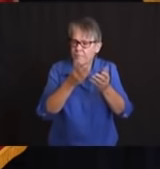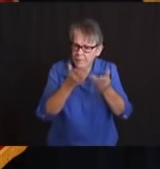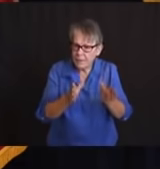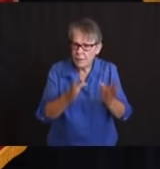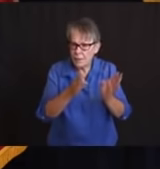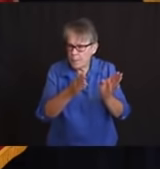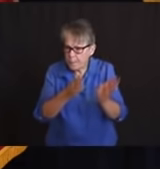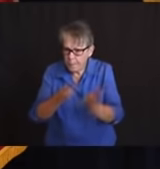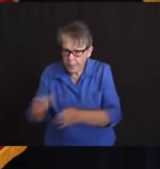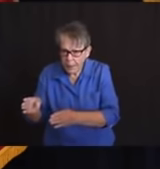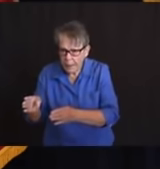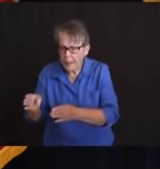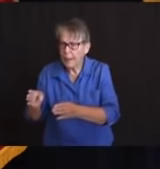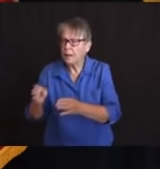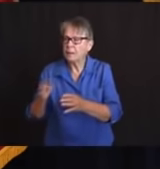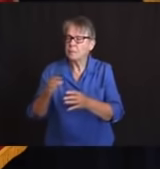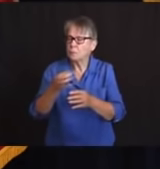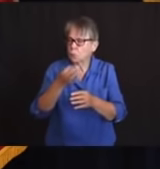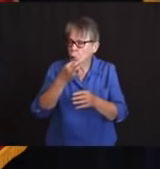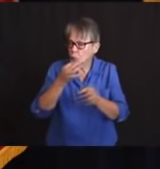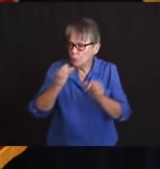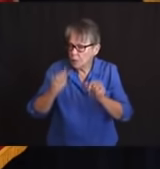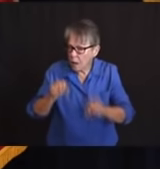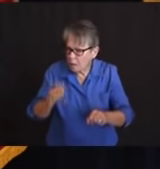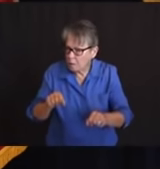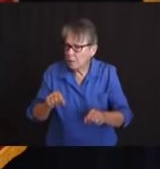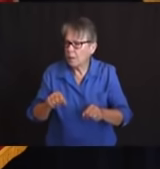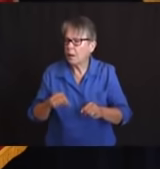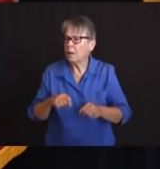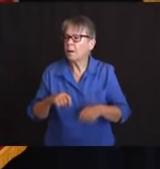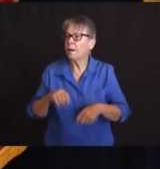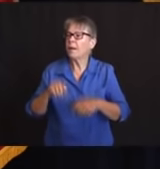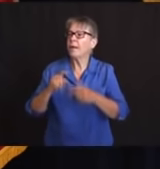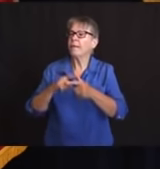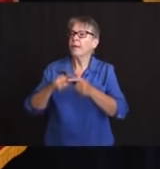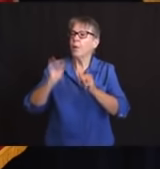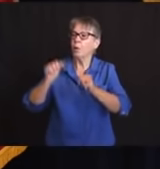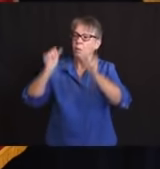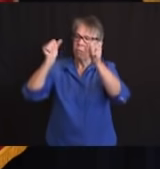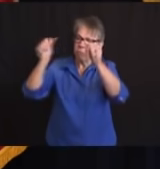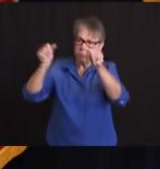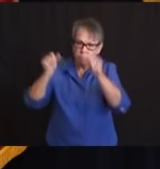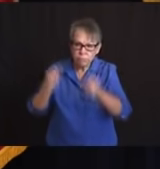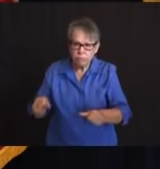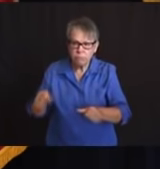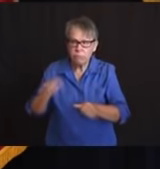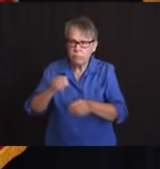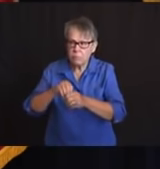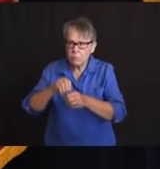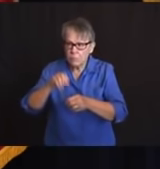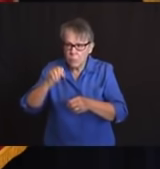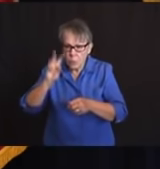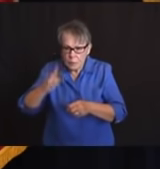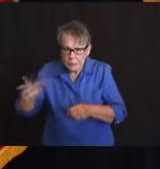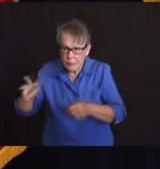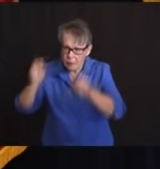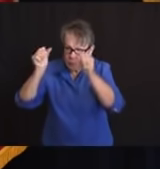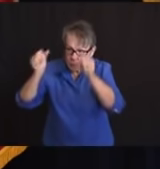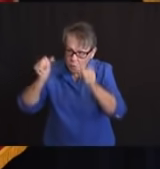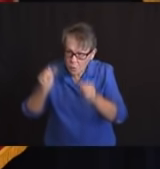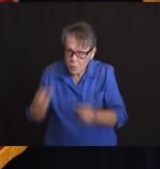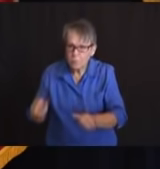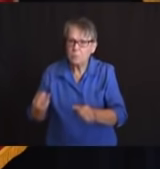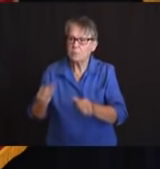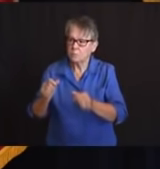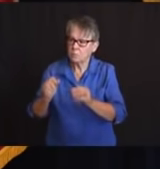target is 7 days. If they're a little bit less than that, we're going to continue to work with them to get them out as quickly as possible. But we're targeting